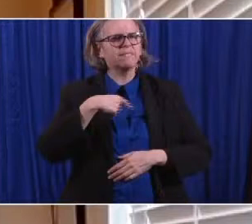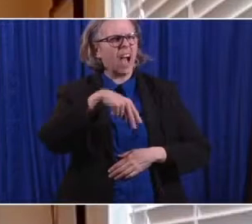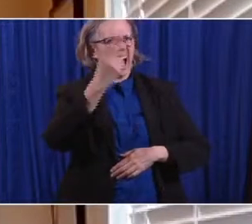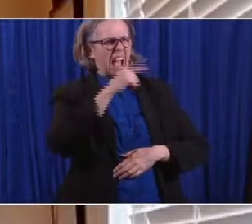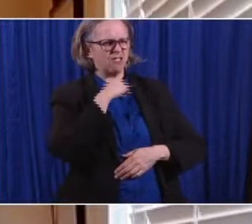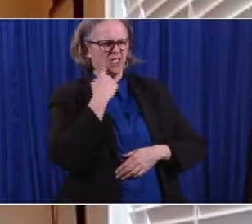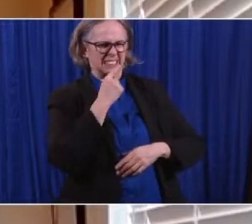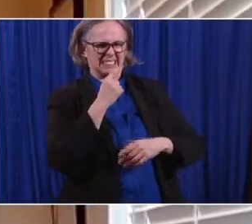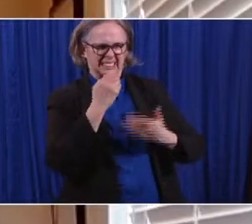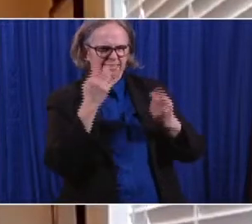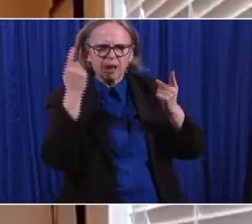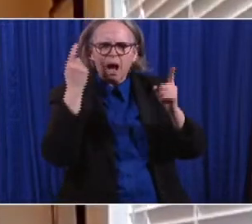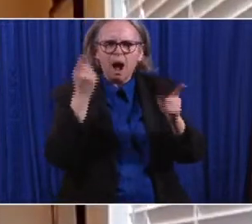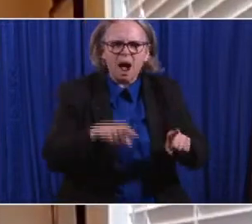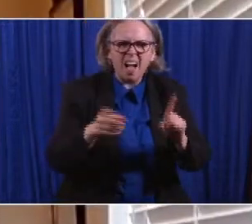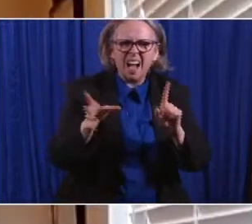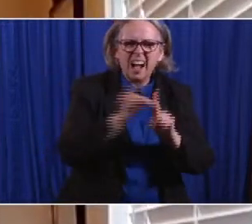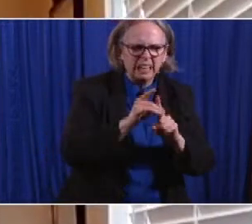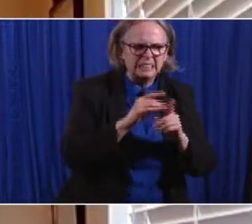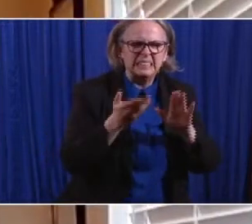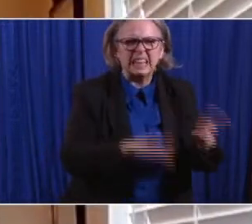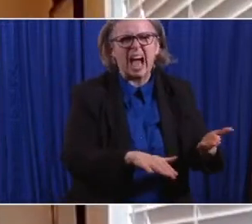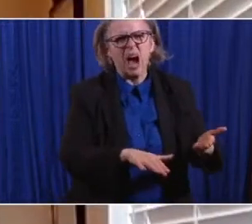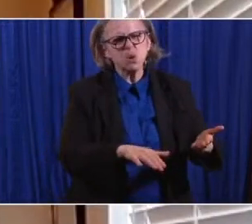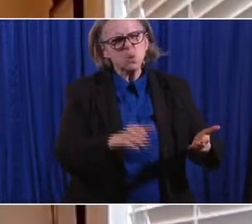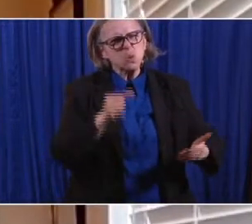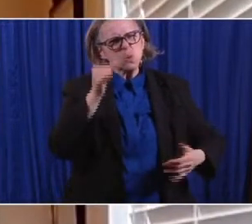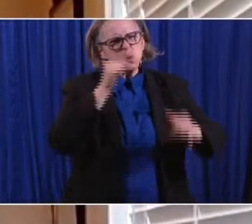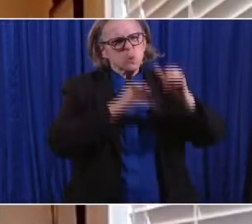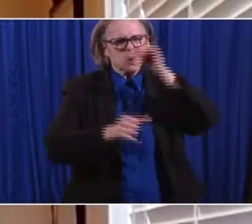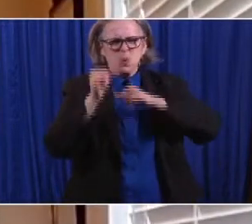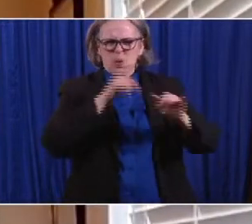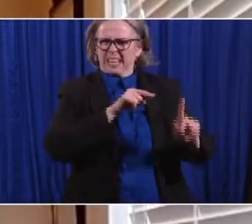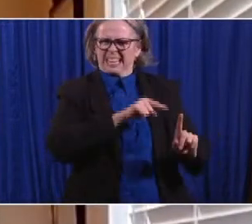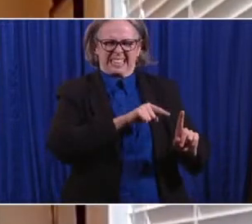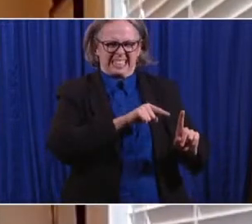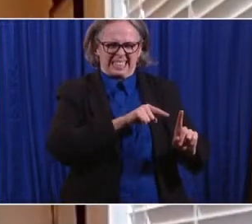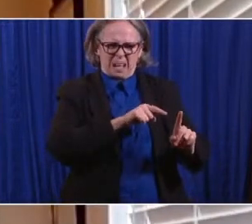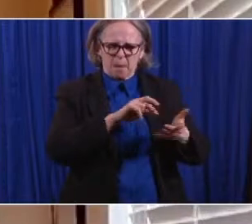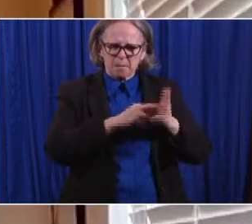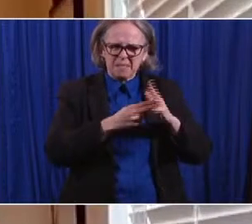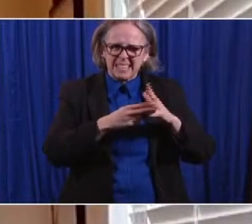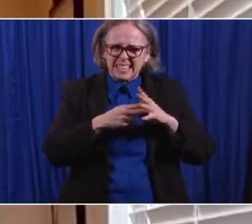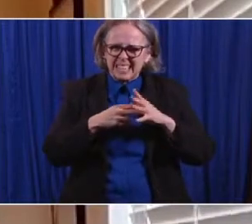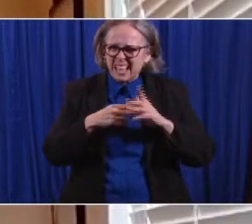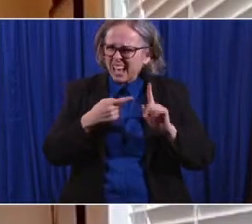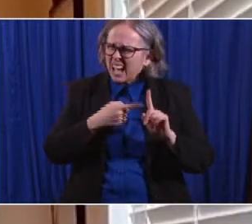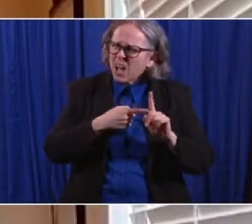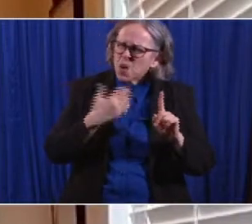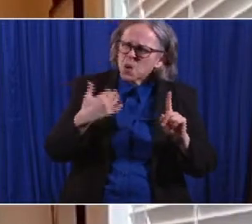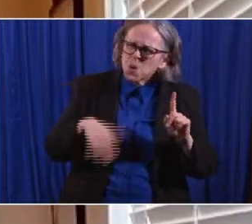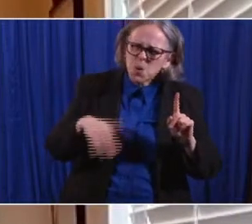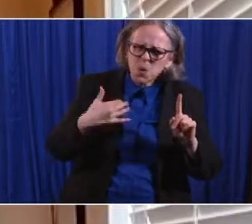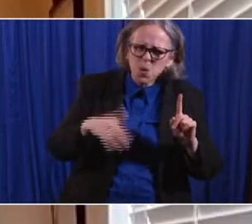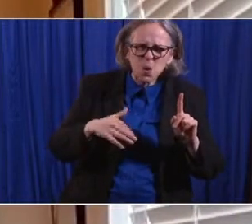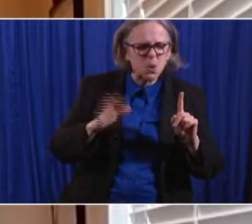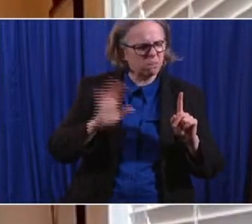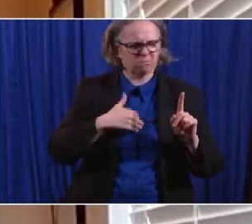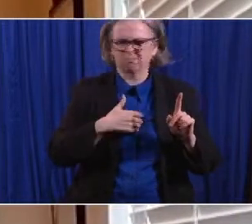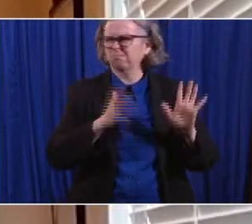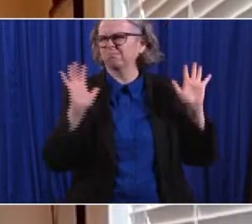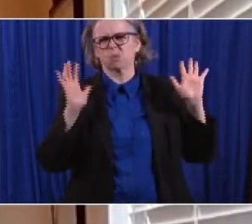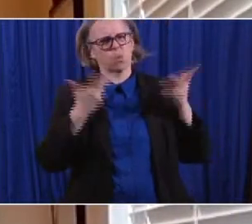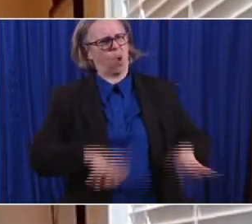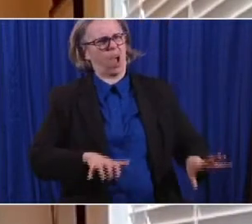no measure, no way of identifying one's risk of severe illness or death that's better than